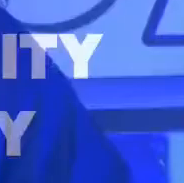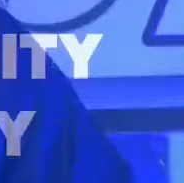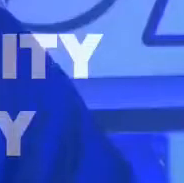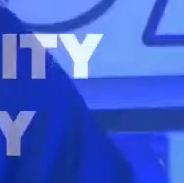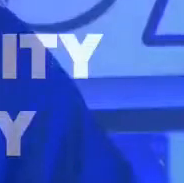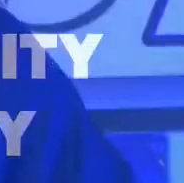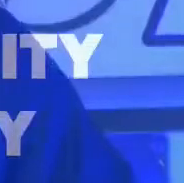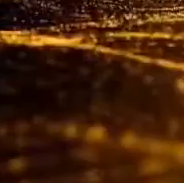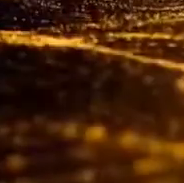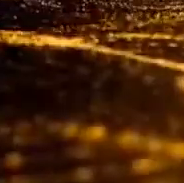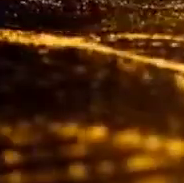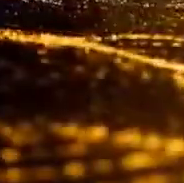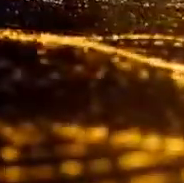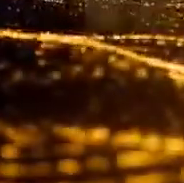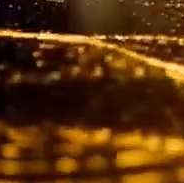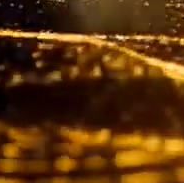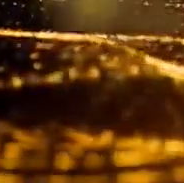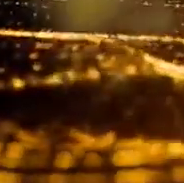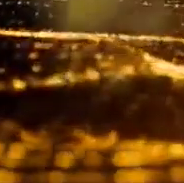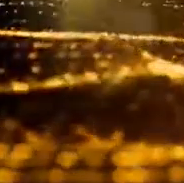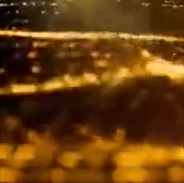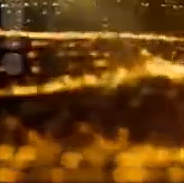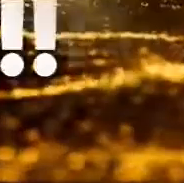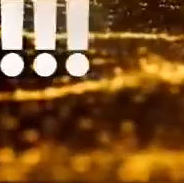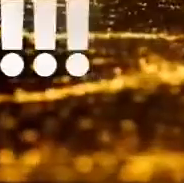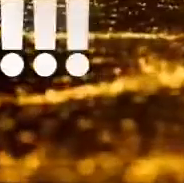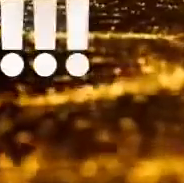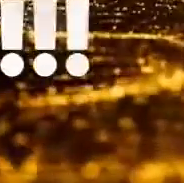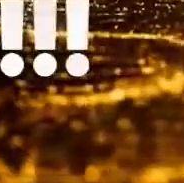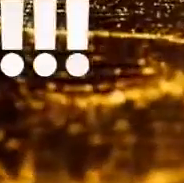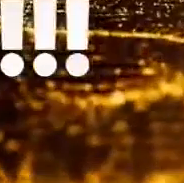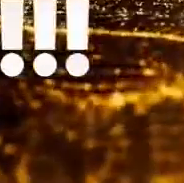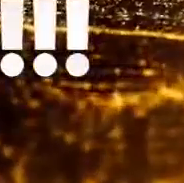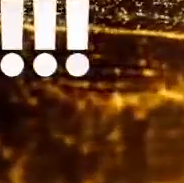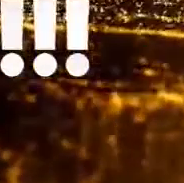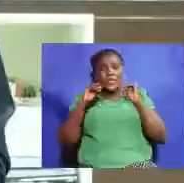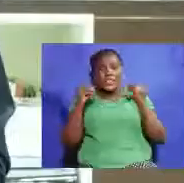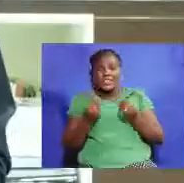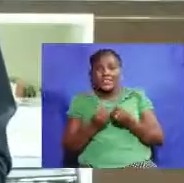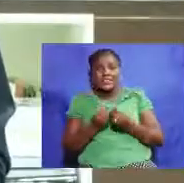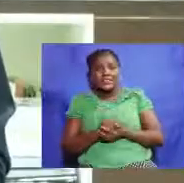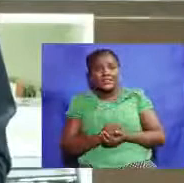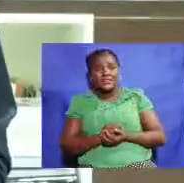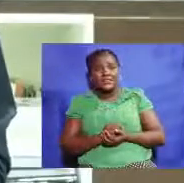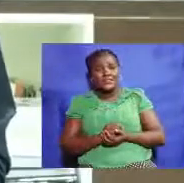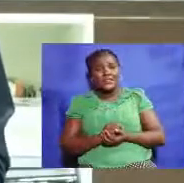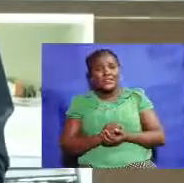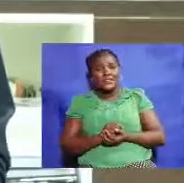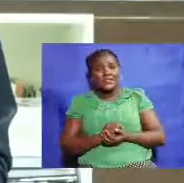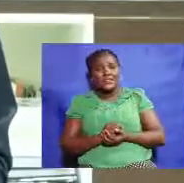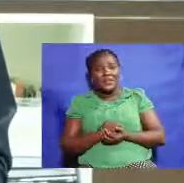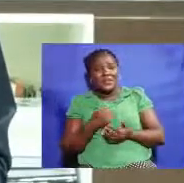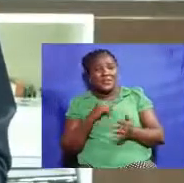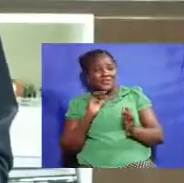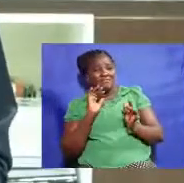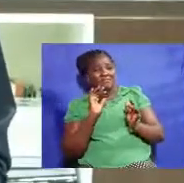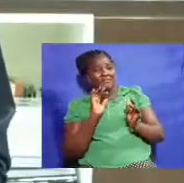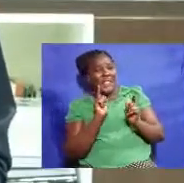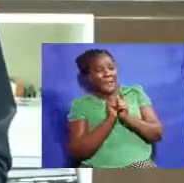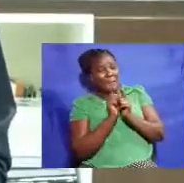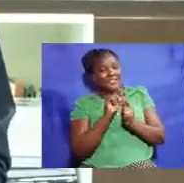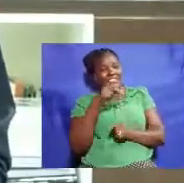Hooray! H4P, Ajiko! I actually came into contact with